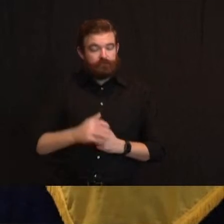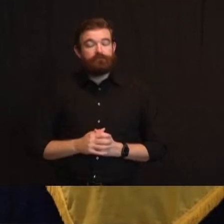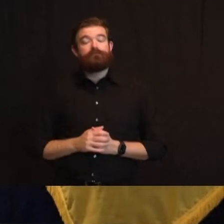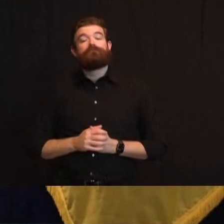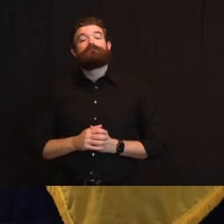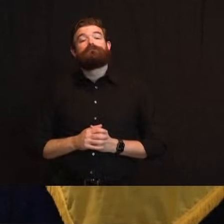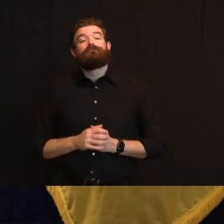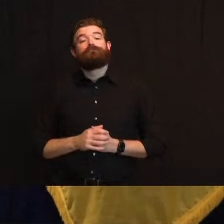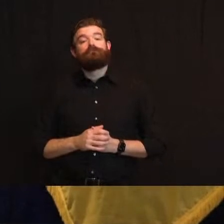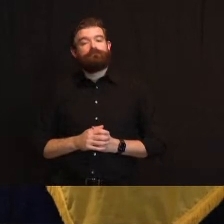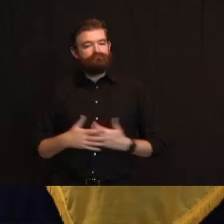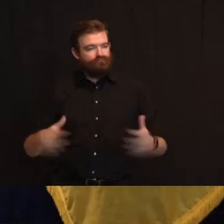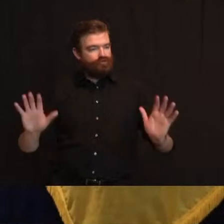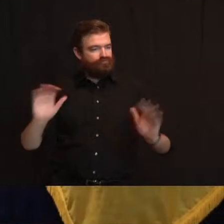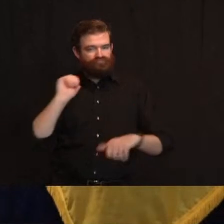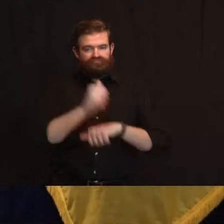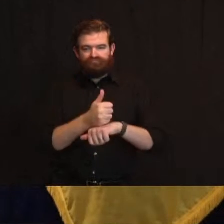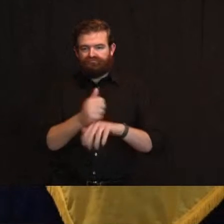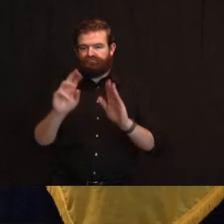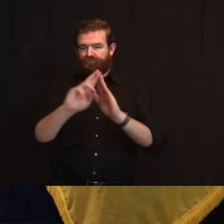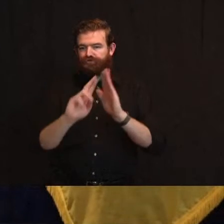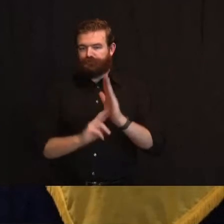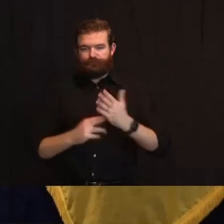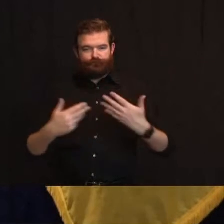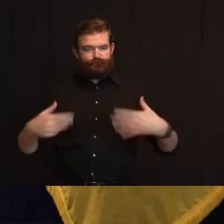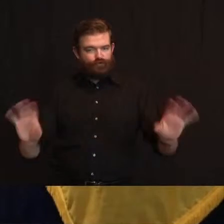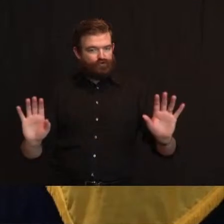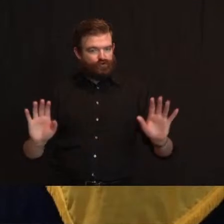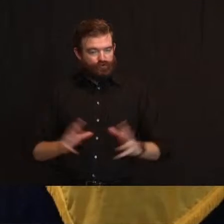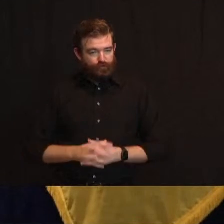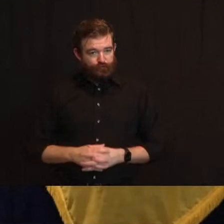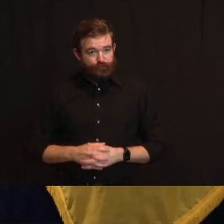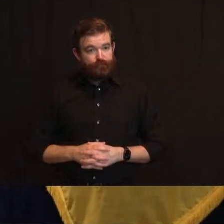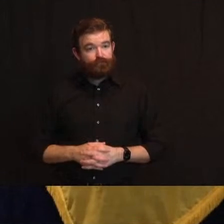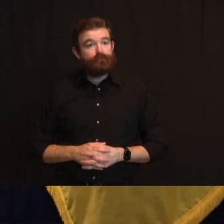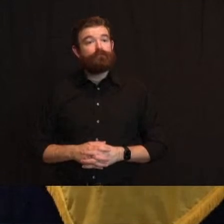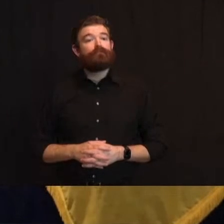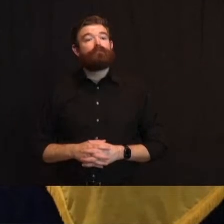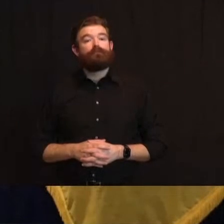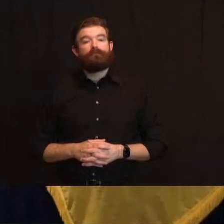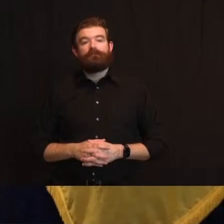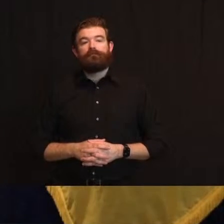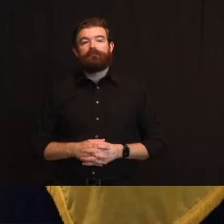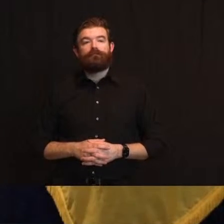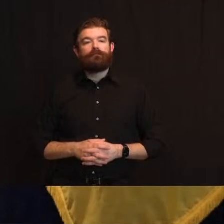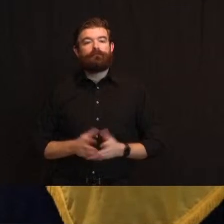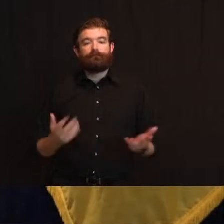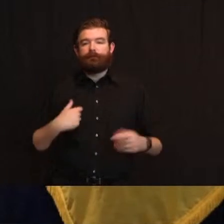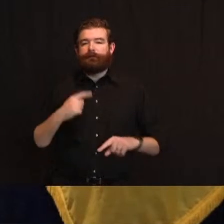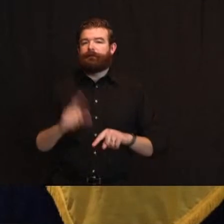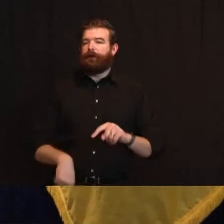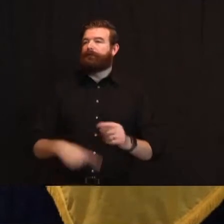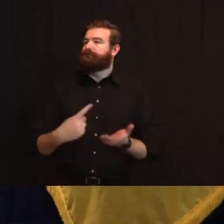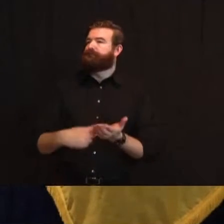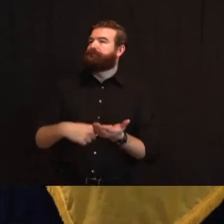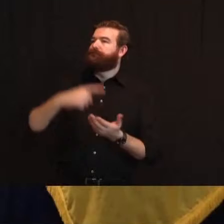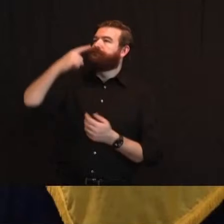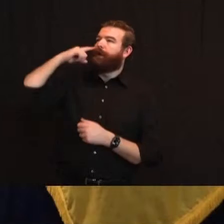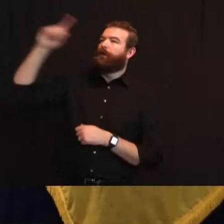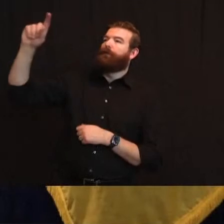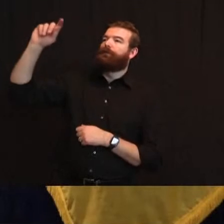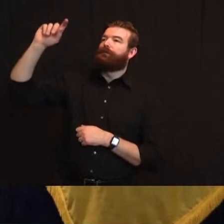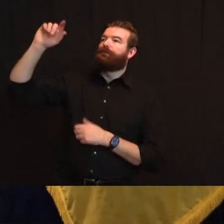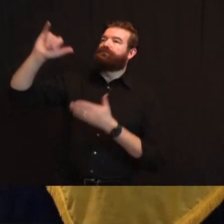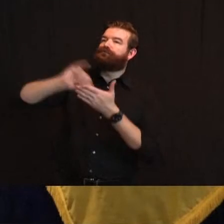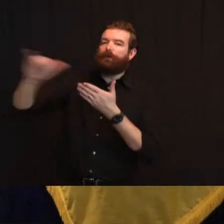policy and still what we recommend. So I can't speak for New York or Pennsylvania per se in terms of decisions,